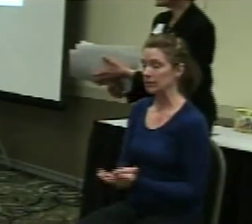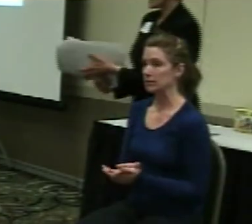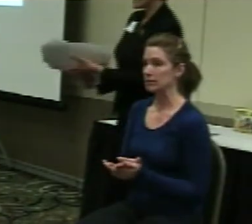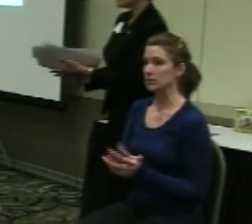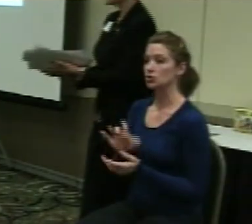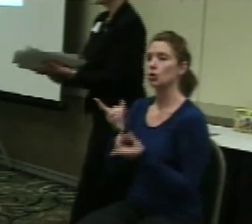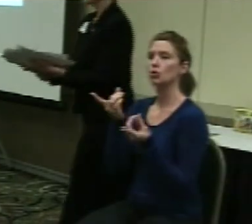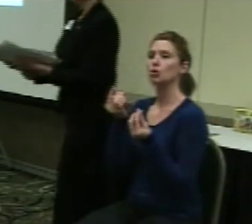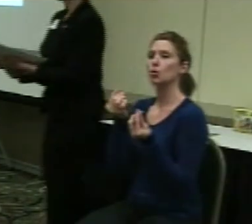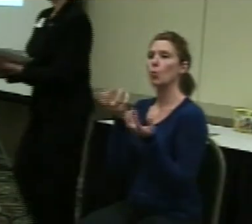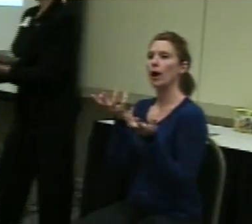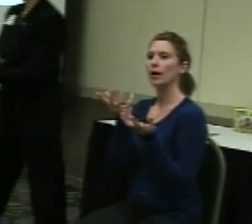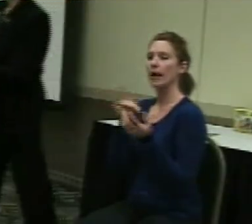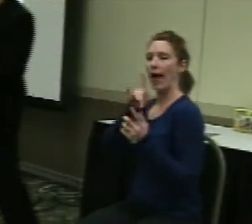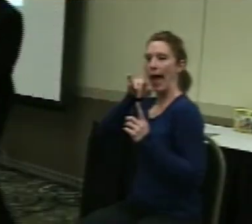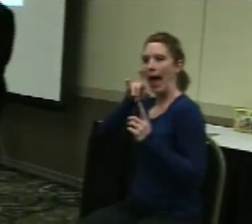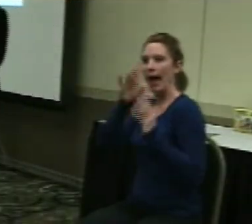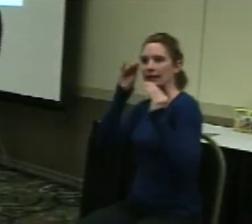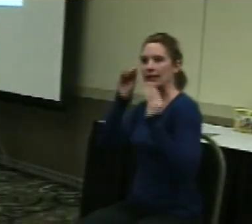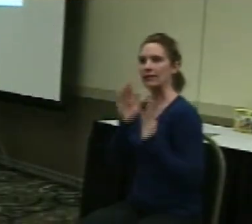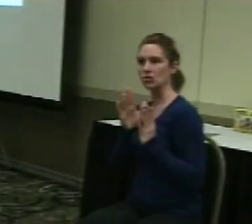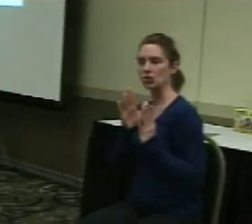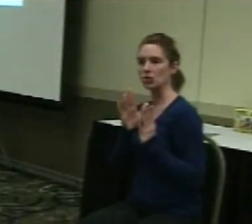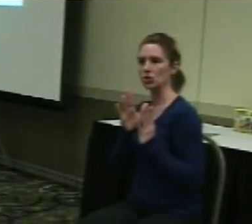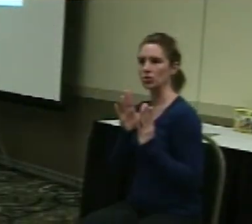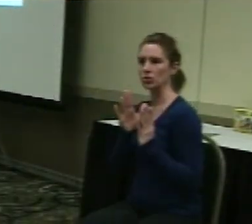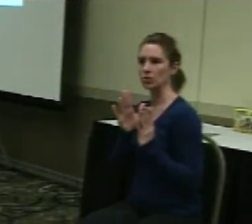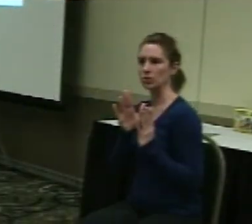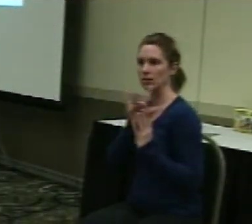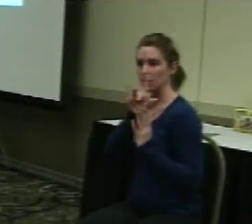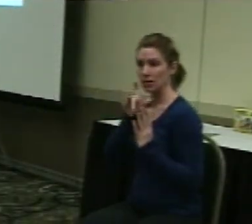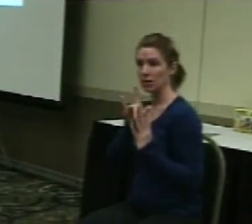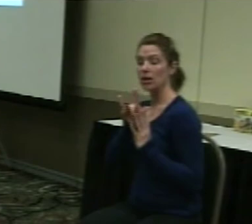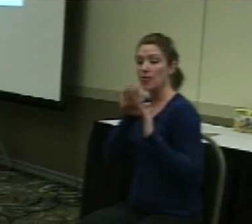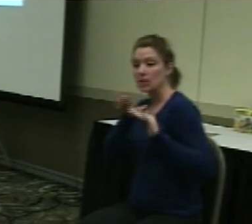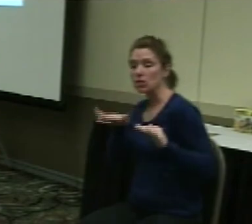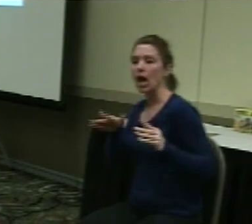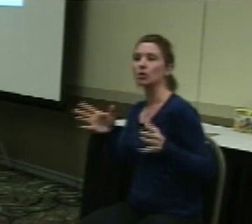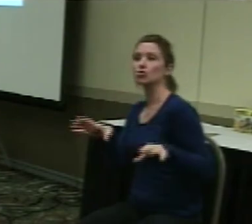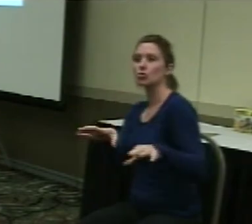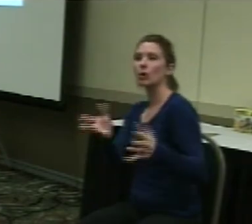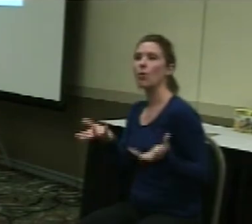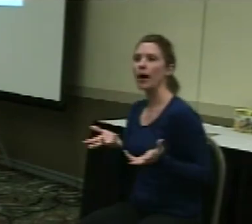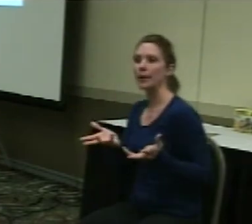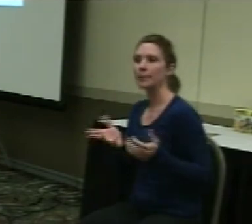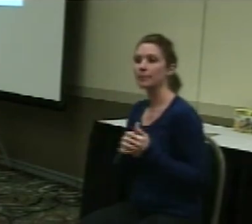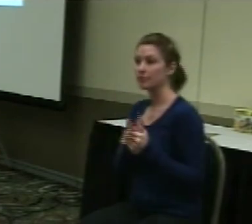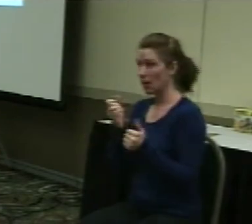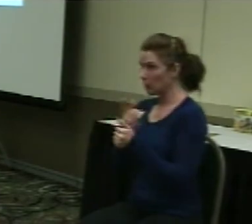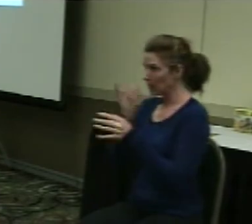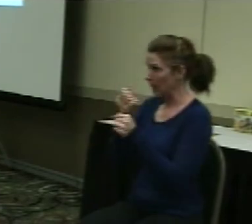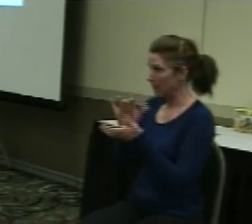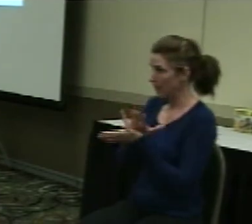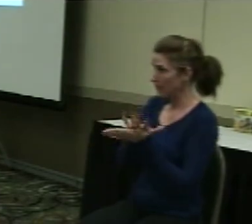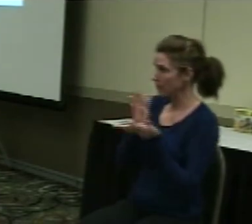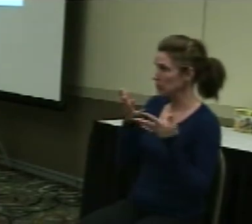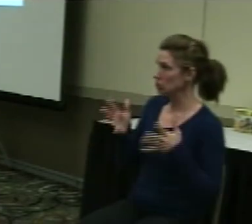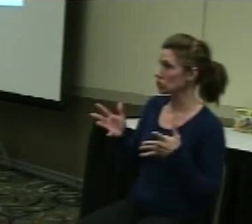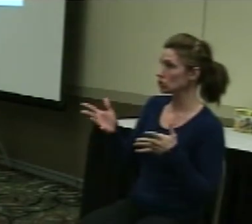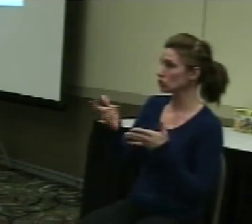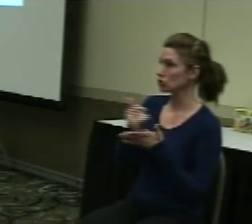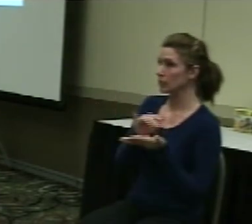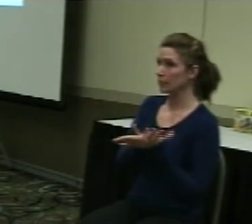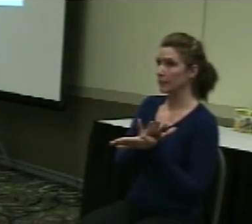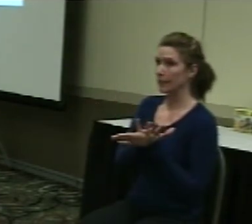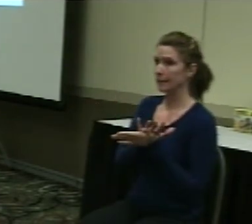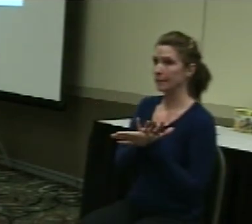So you're going to ask the teacher, what is it that the child is doing, right? Did everybody get a sheet that helps